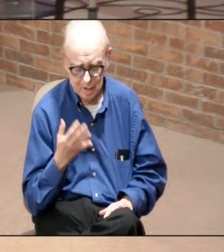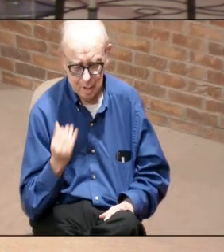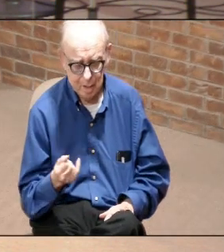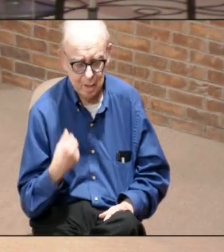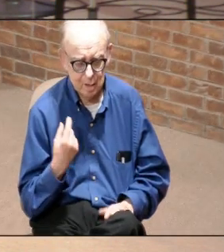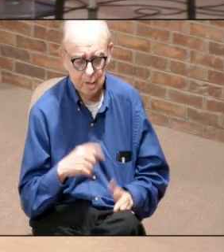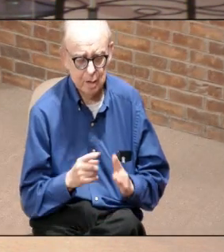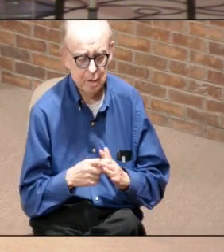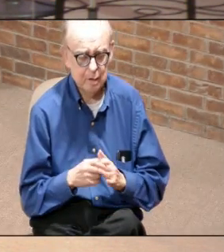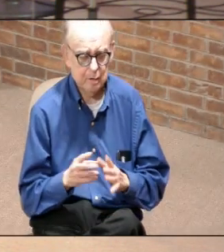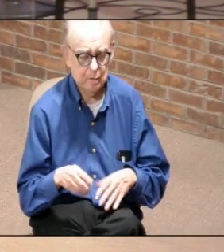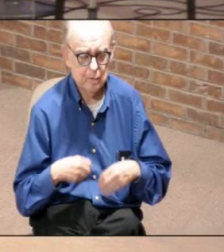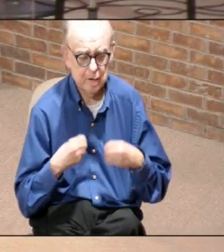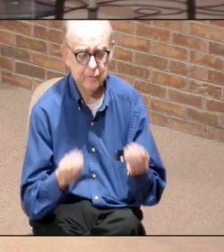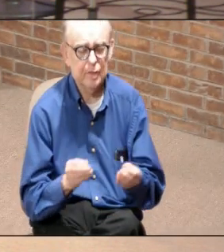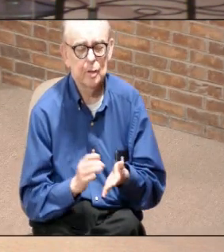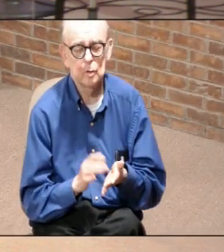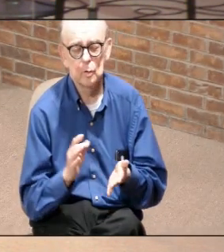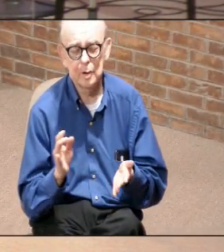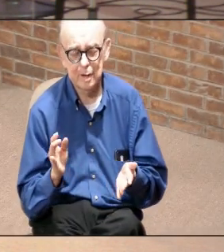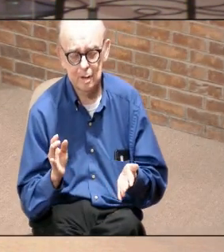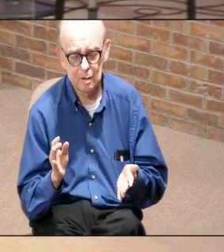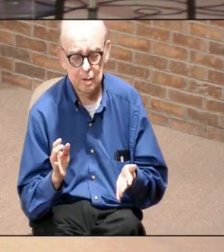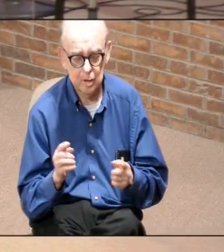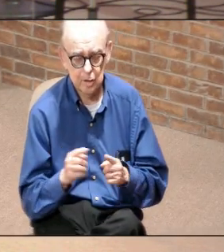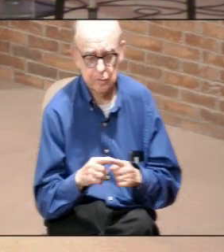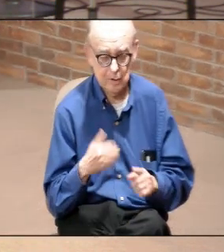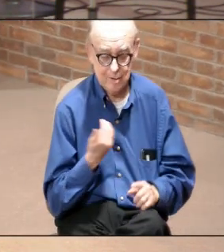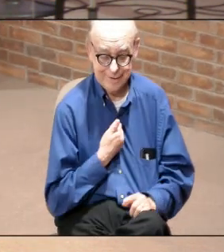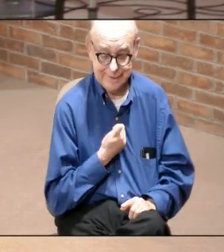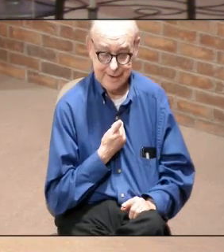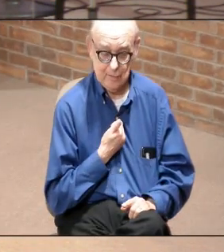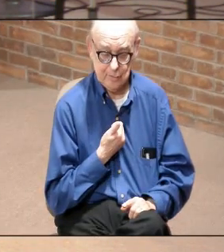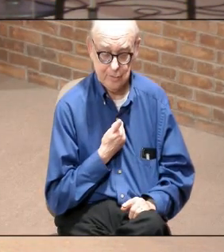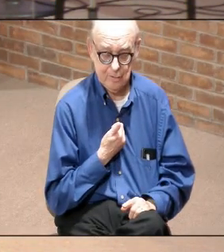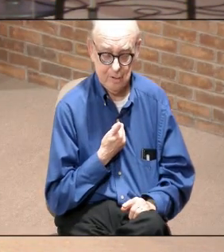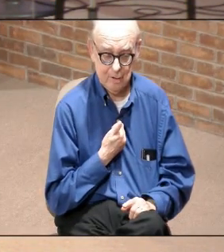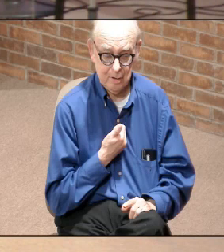Because we start giving the glory to ourselves.